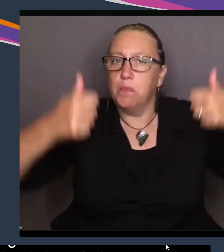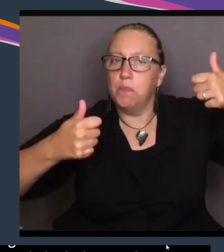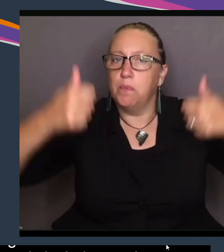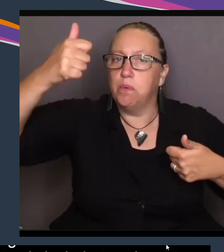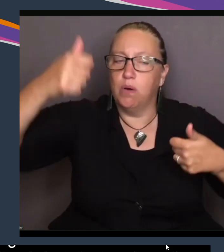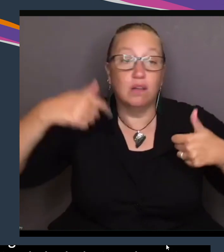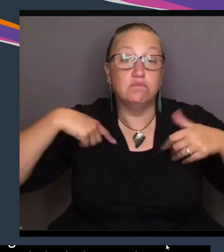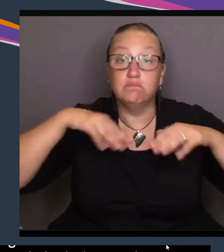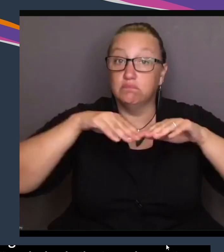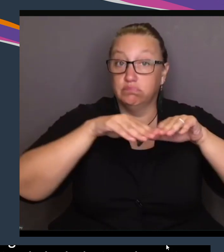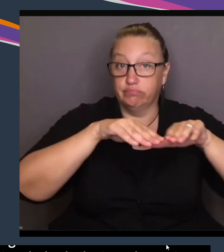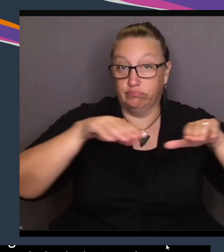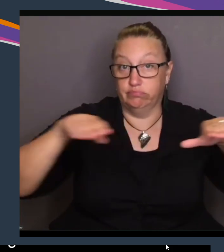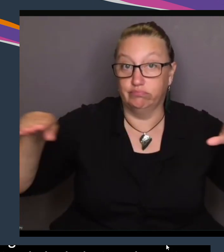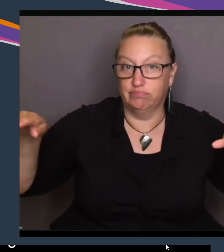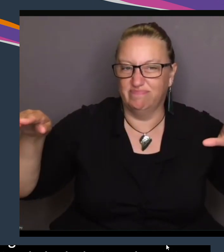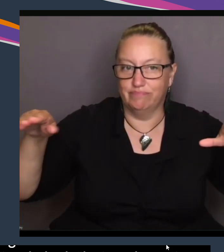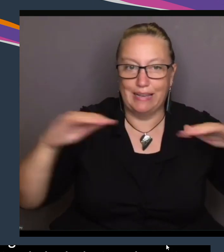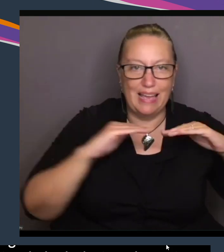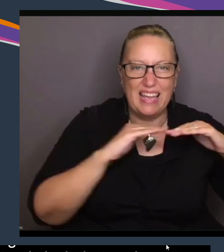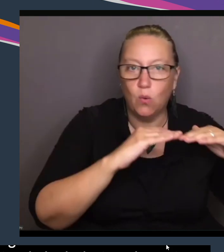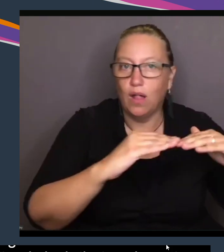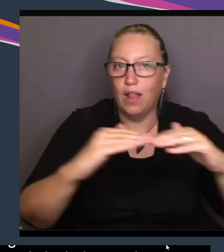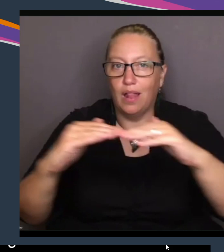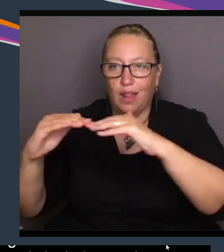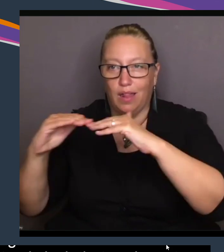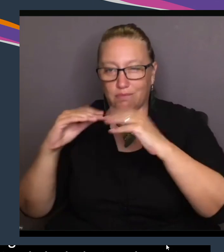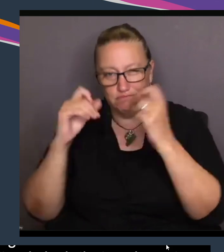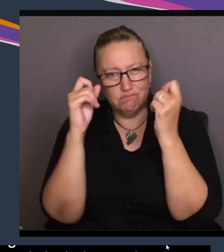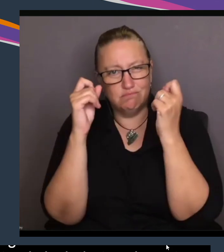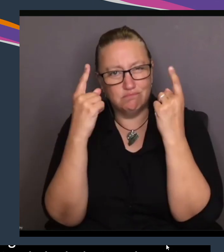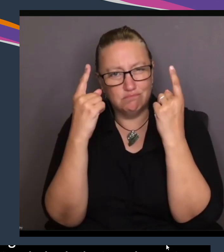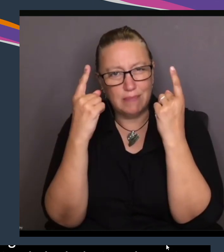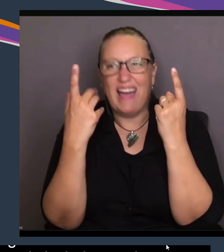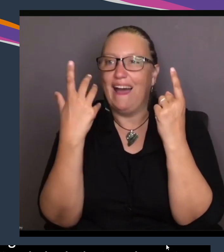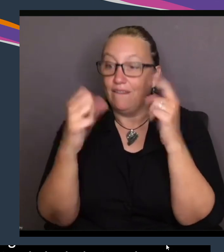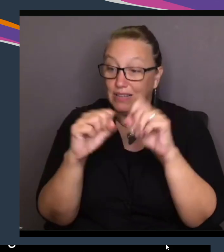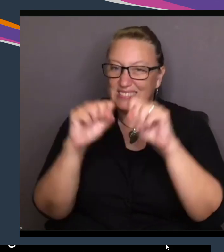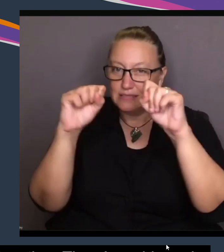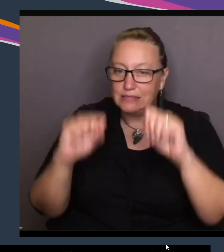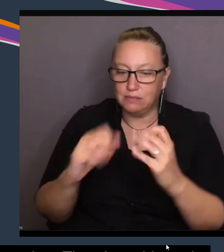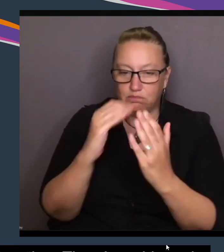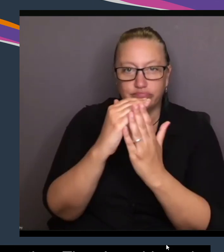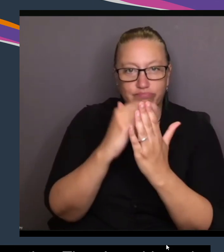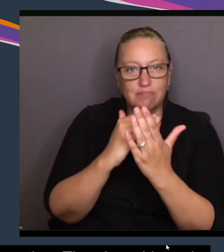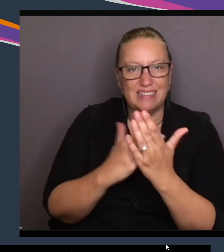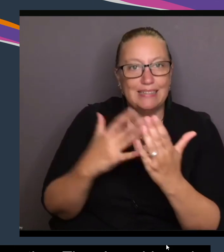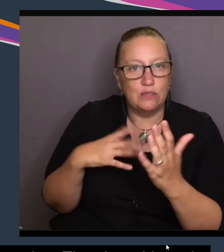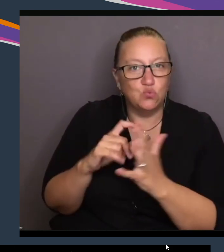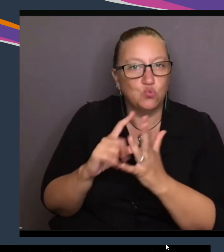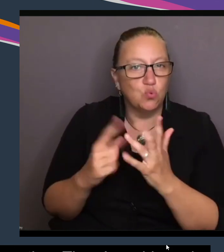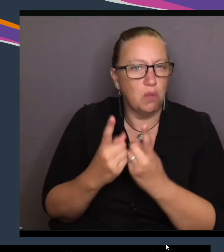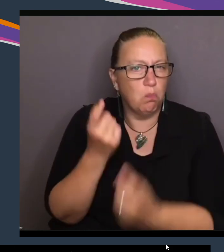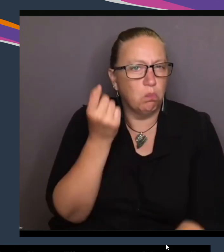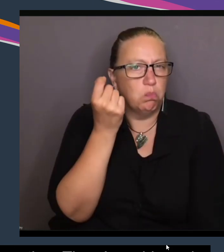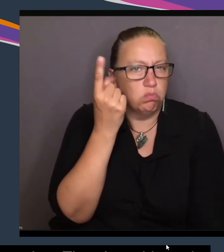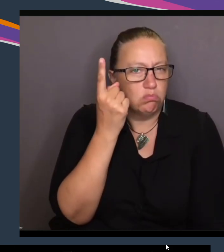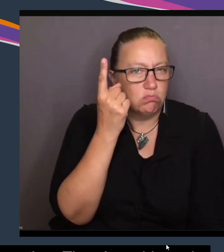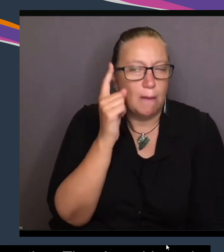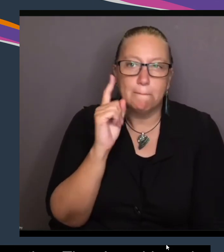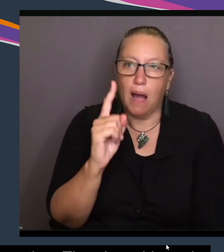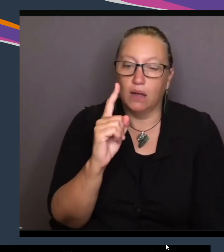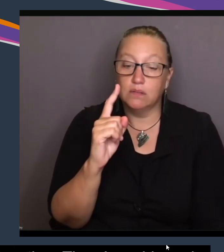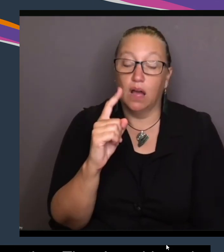understand that there's systemic ways of doing things, but we need to see progress and change. So first and foremost is to